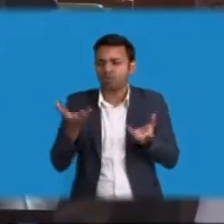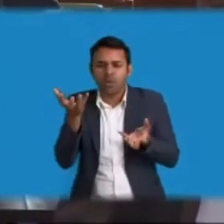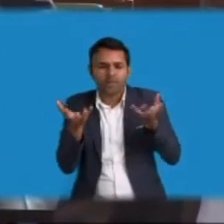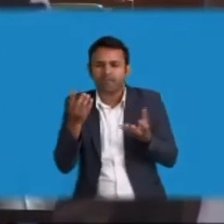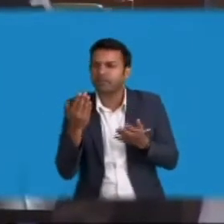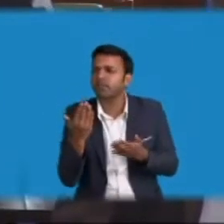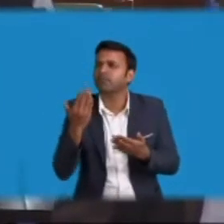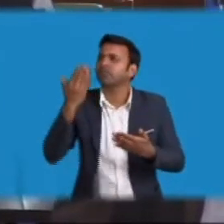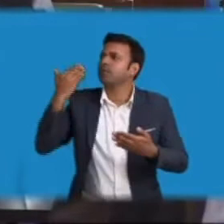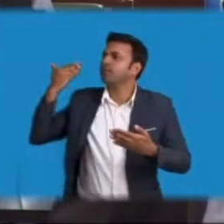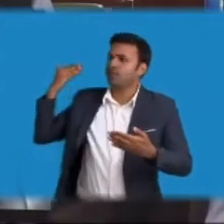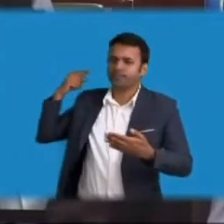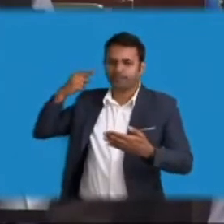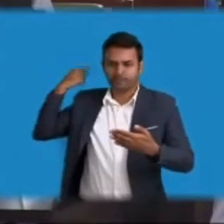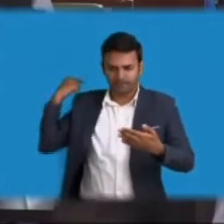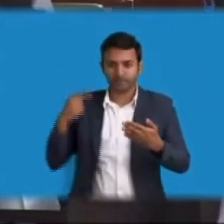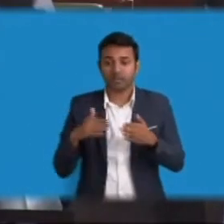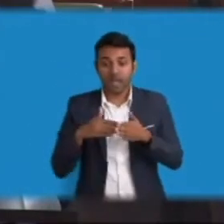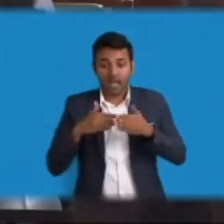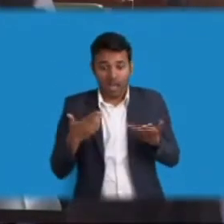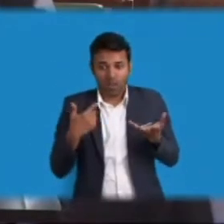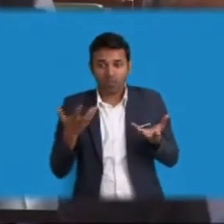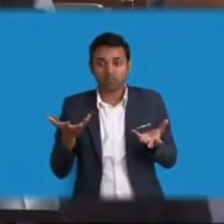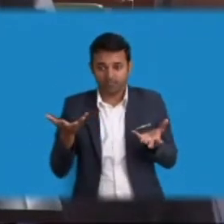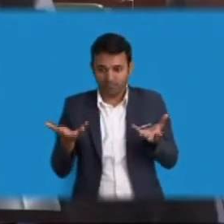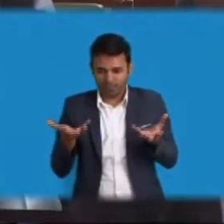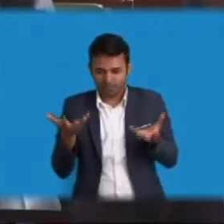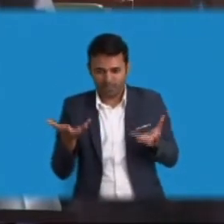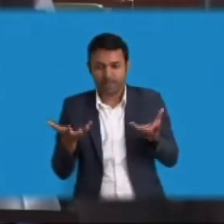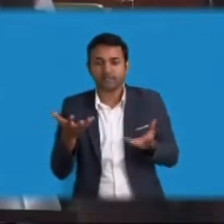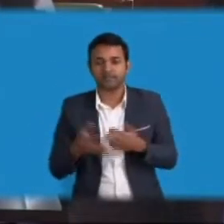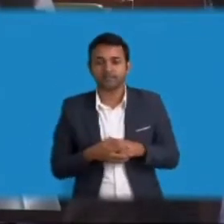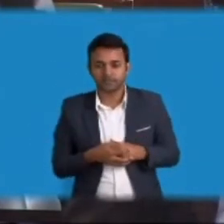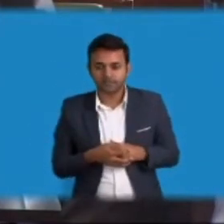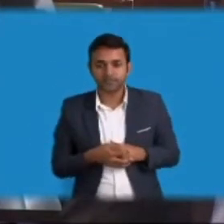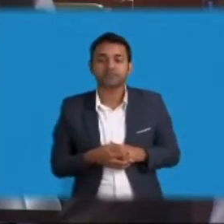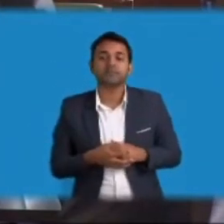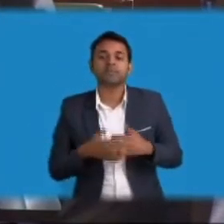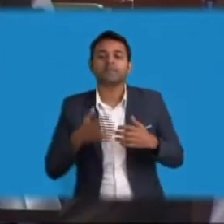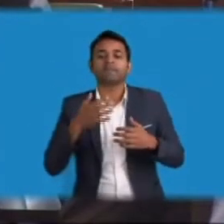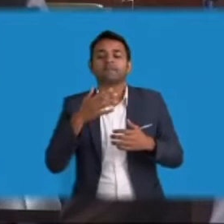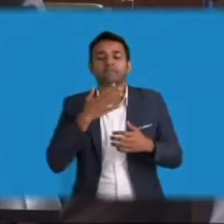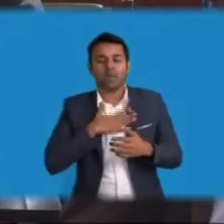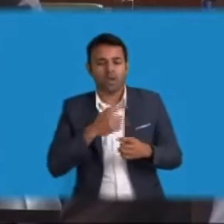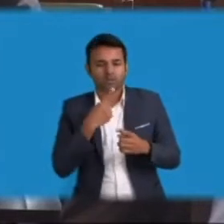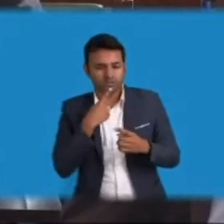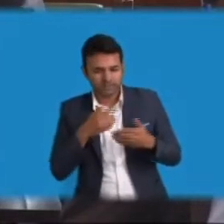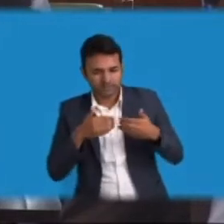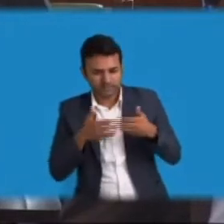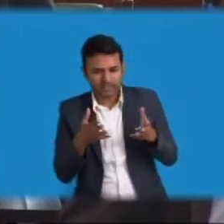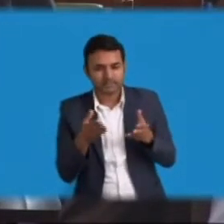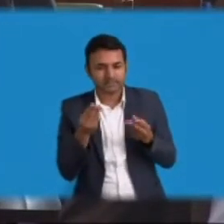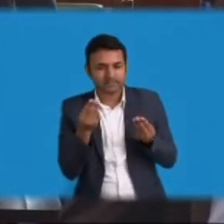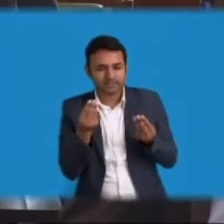now. Madam Speaker, let me briefly begin by looking at some of the achievements and